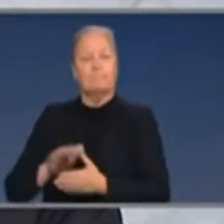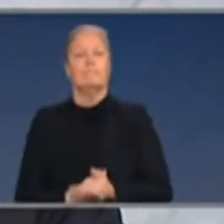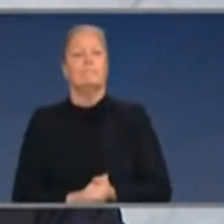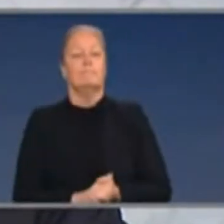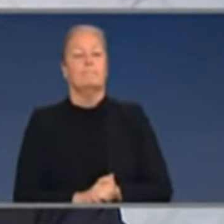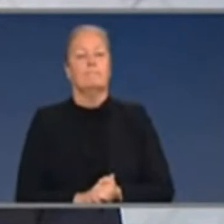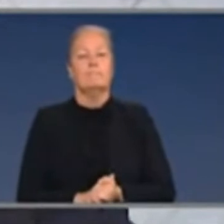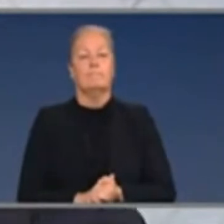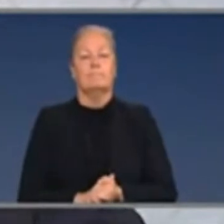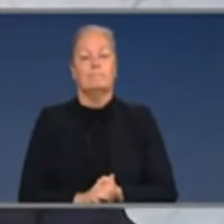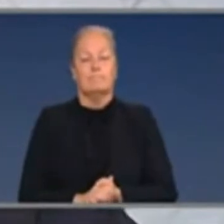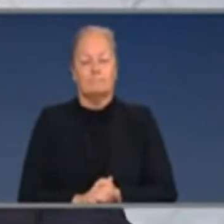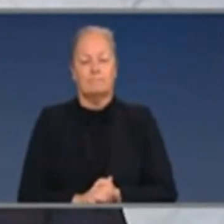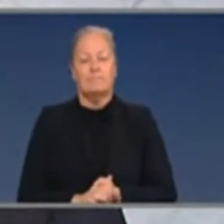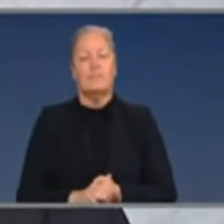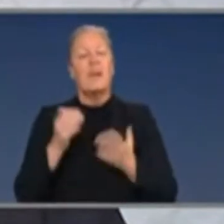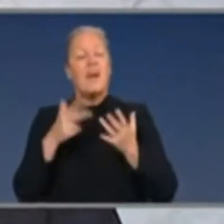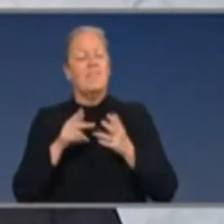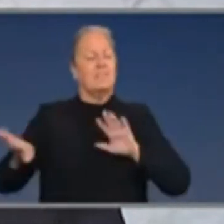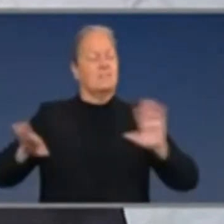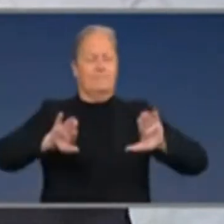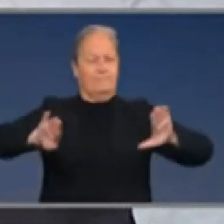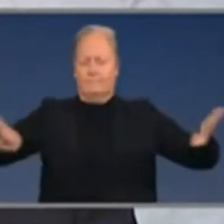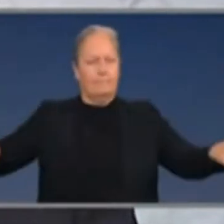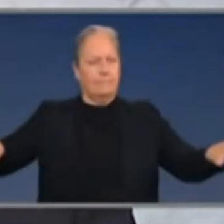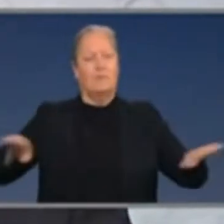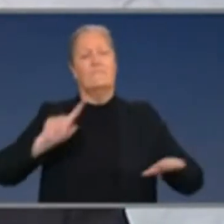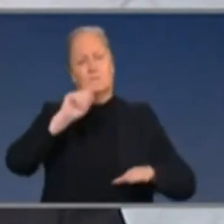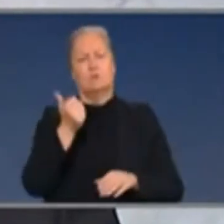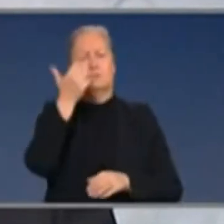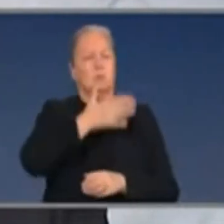might address it. But we'll have to deal with those later. Yeah.